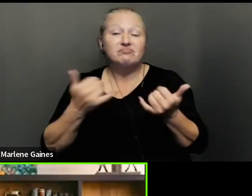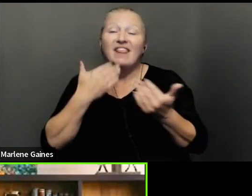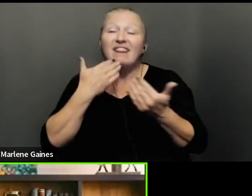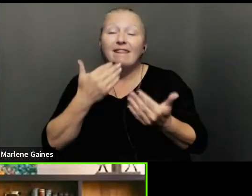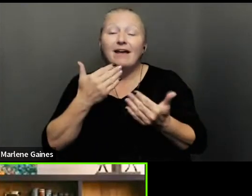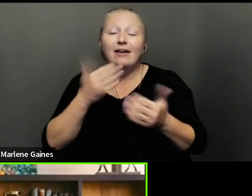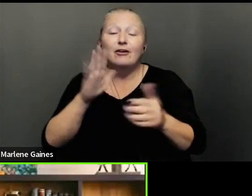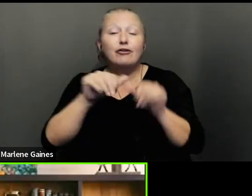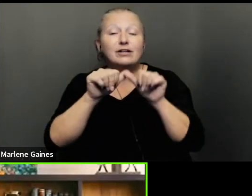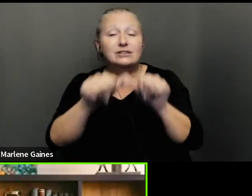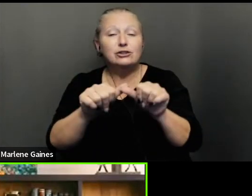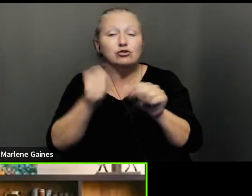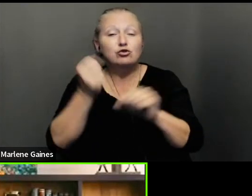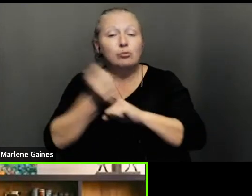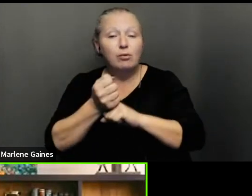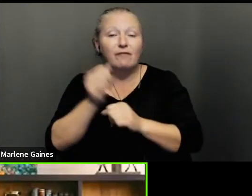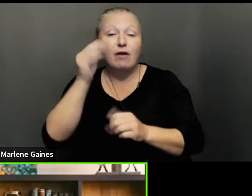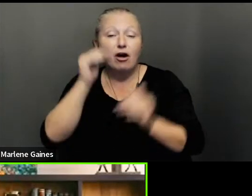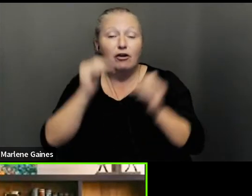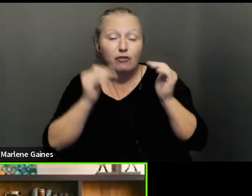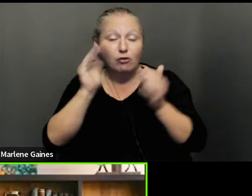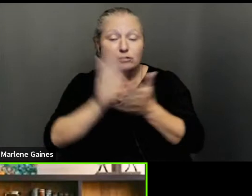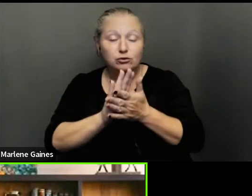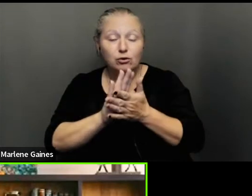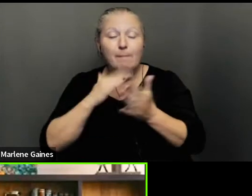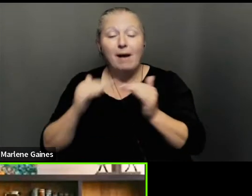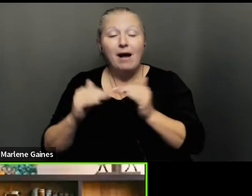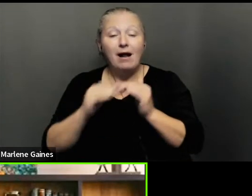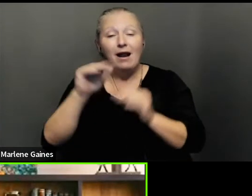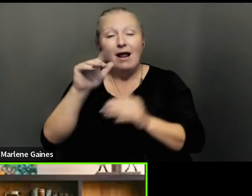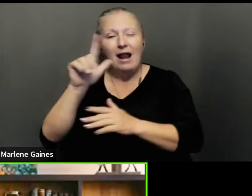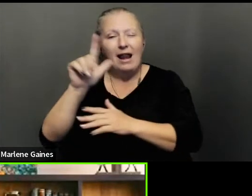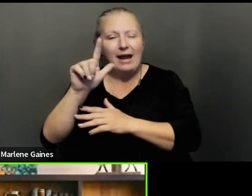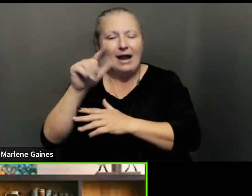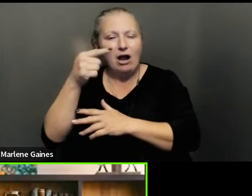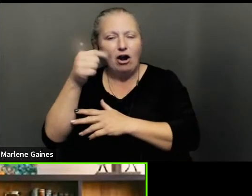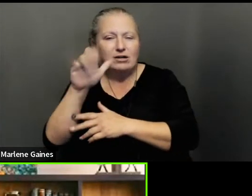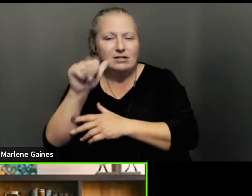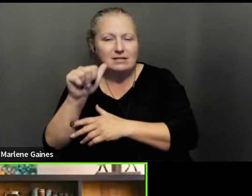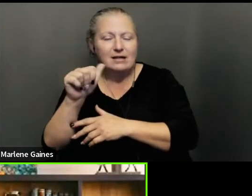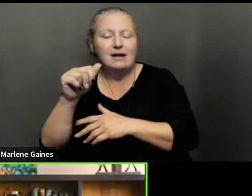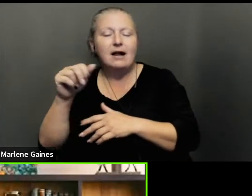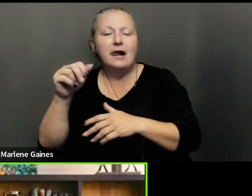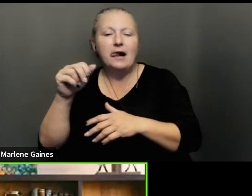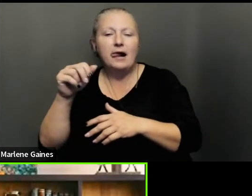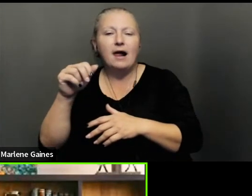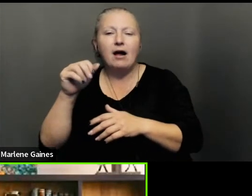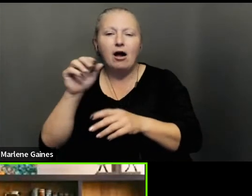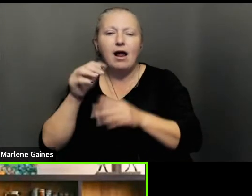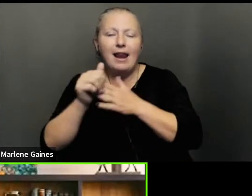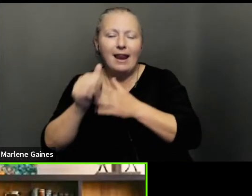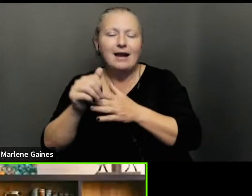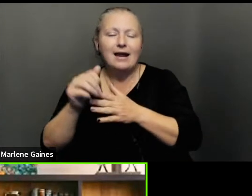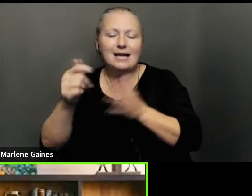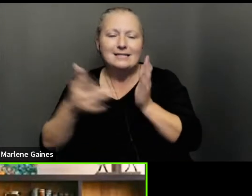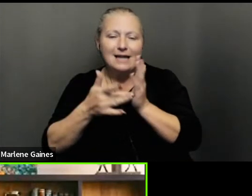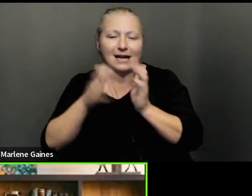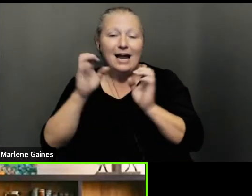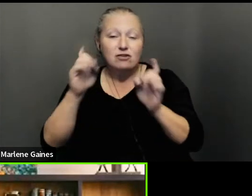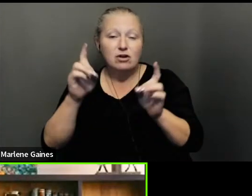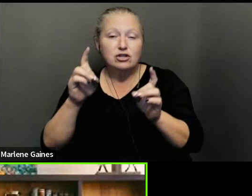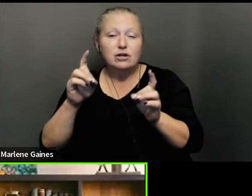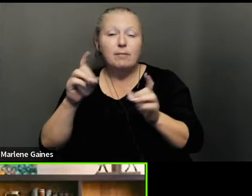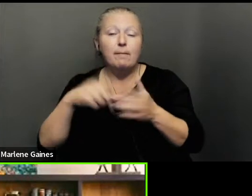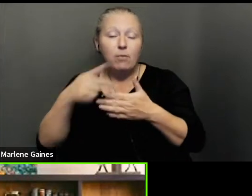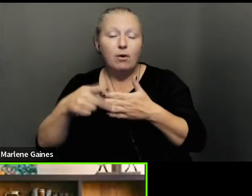adult school. My colleague, Lynette Garcia, who oversees our career and technical education program, will be presenting at the